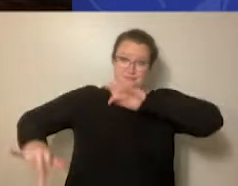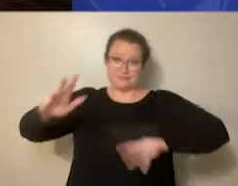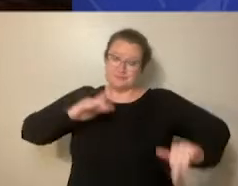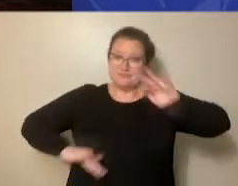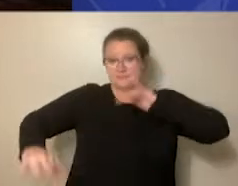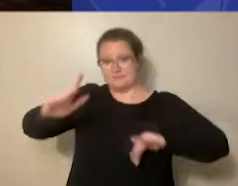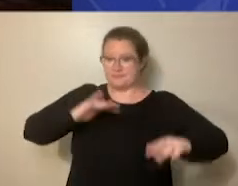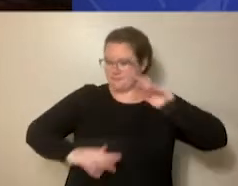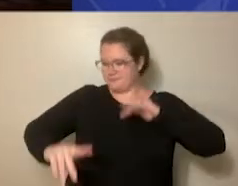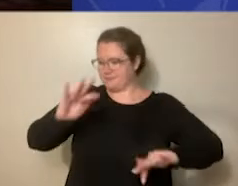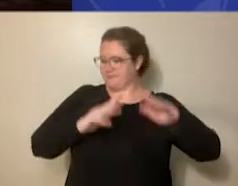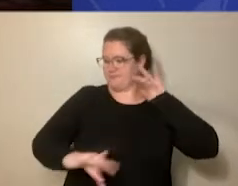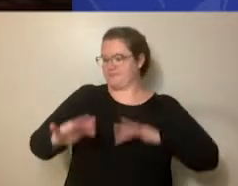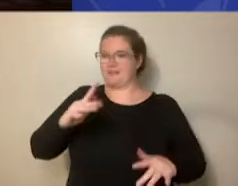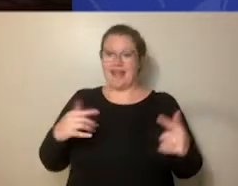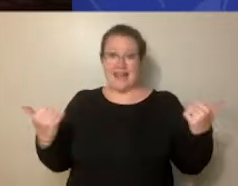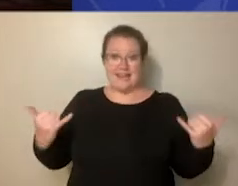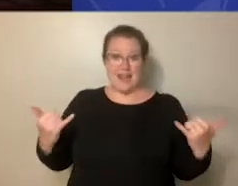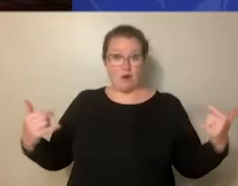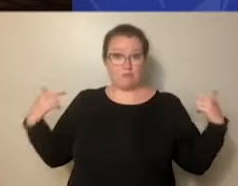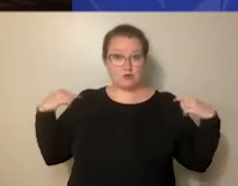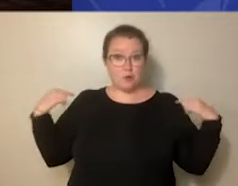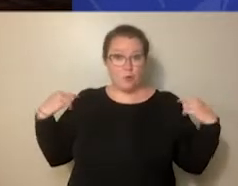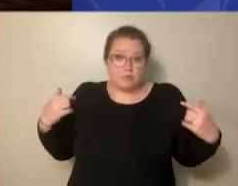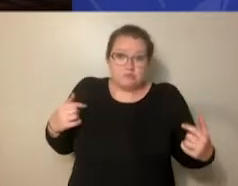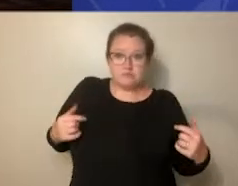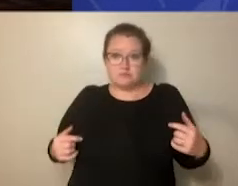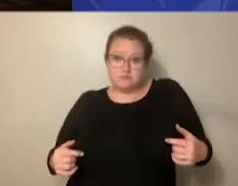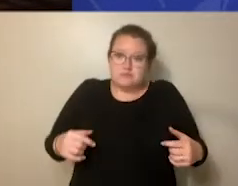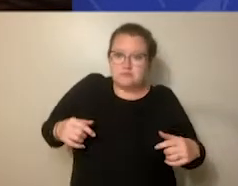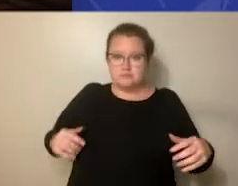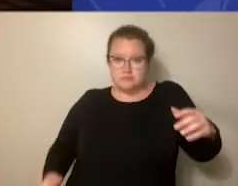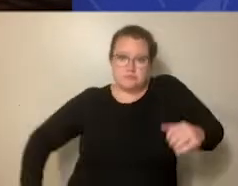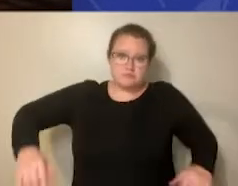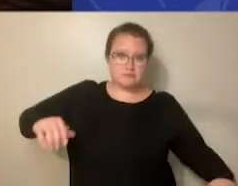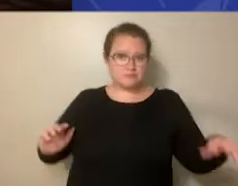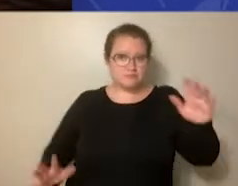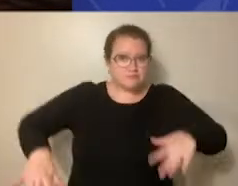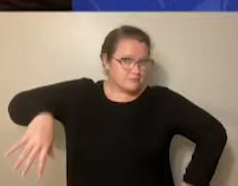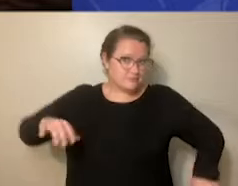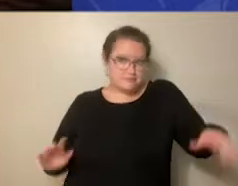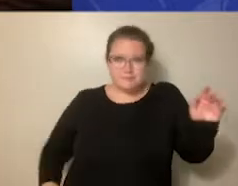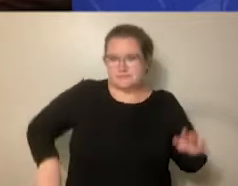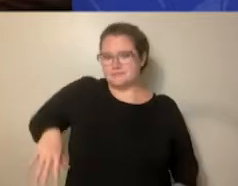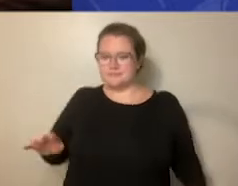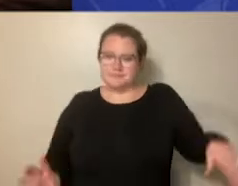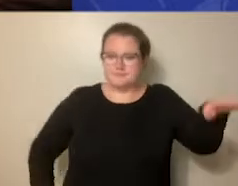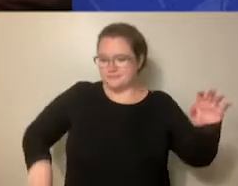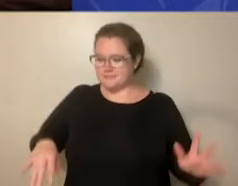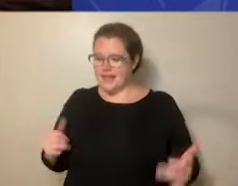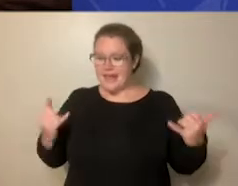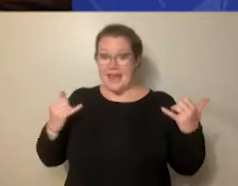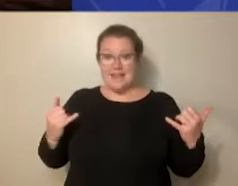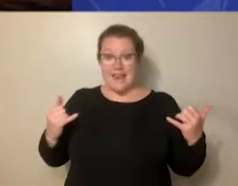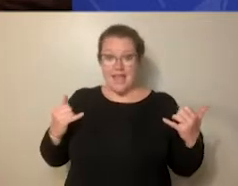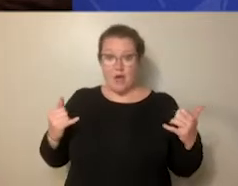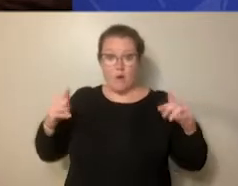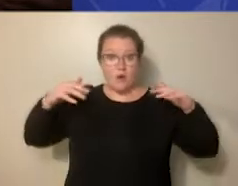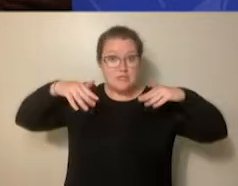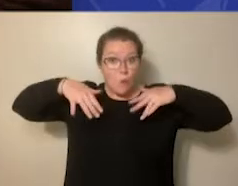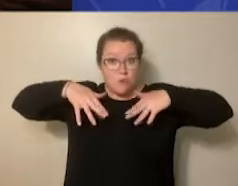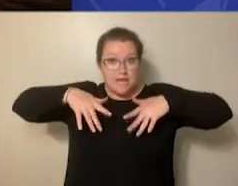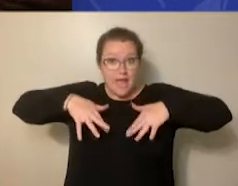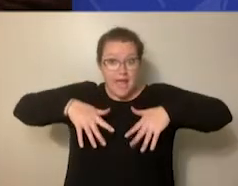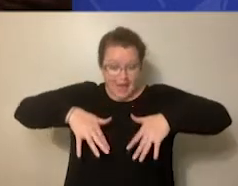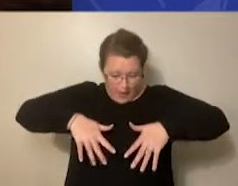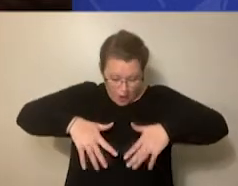wiggling. And go to the shoulders. And to the arms. And through your fingers. And then let it go on down